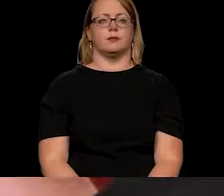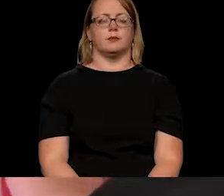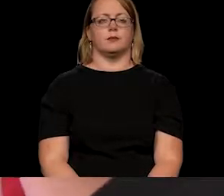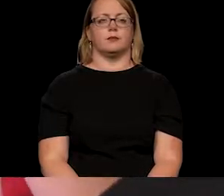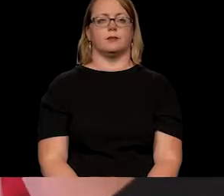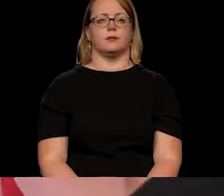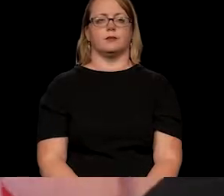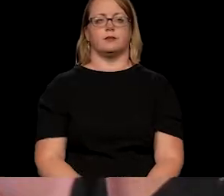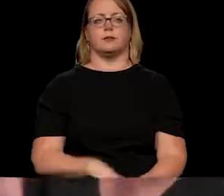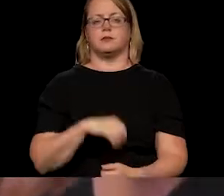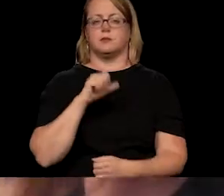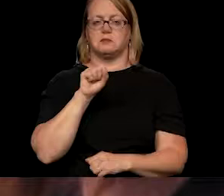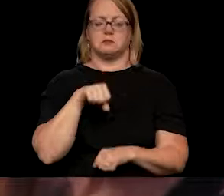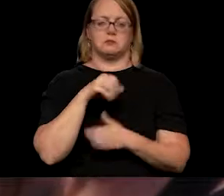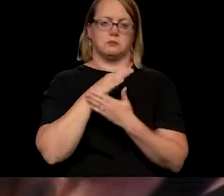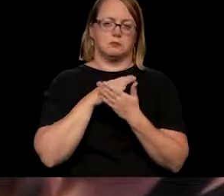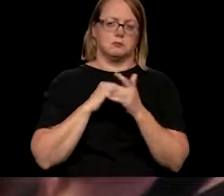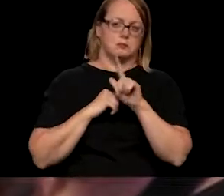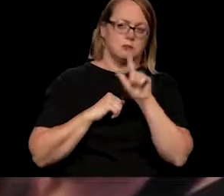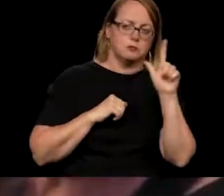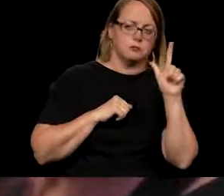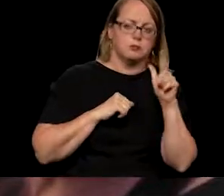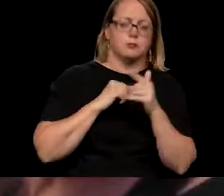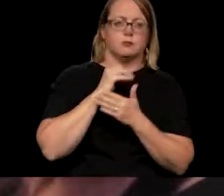have more curve, some are steeper.